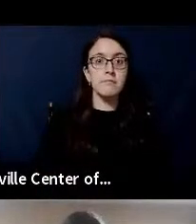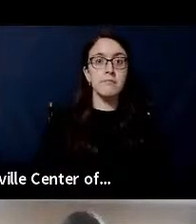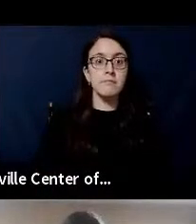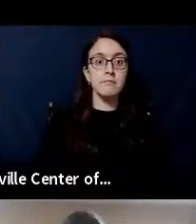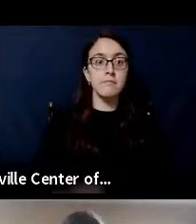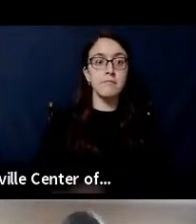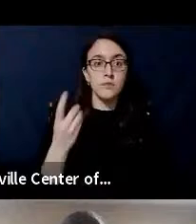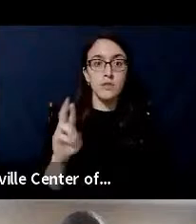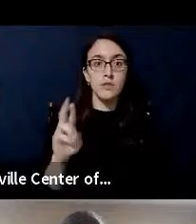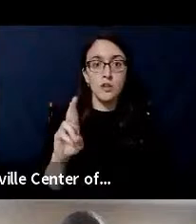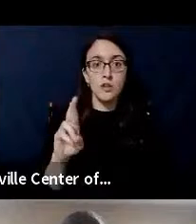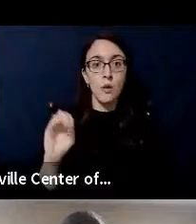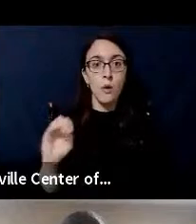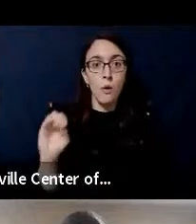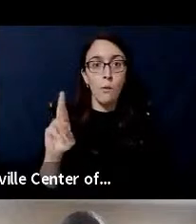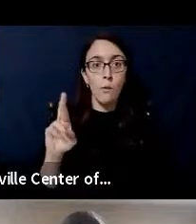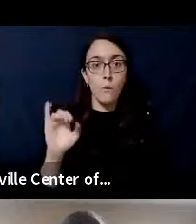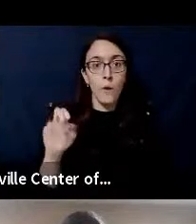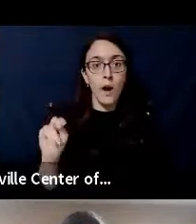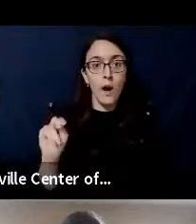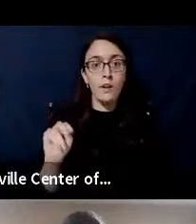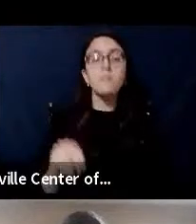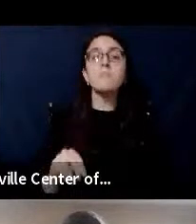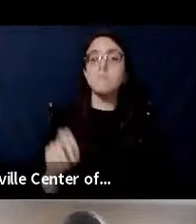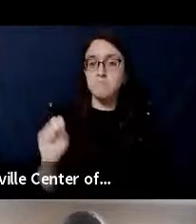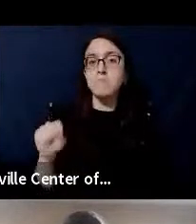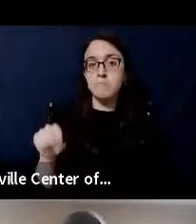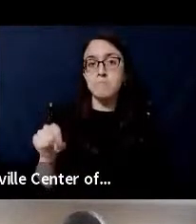Dr. O'Brien? Yes.